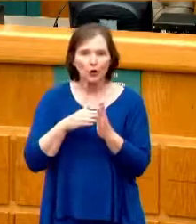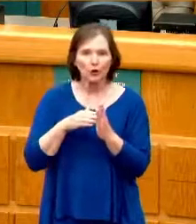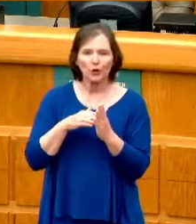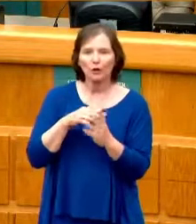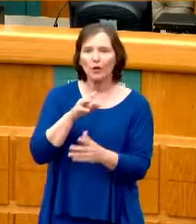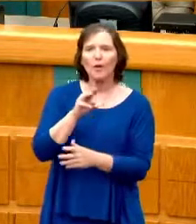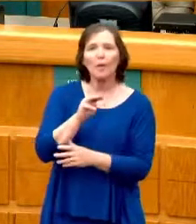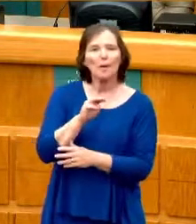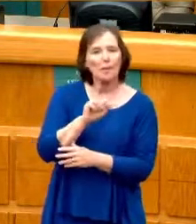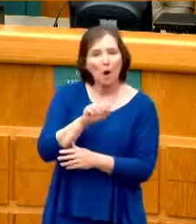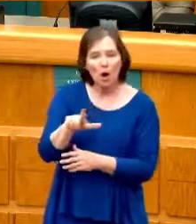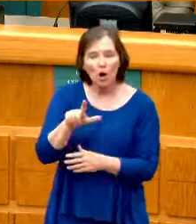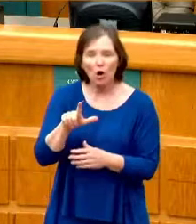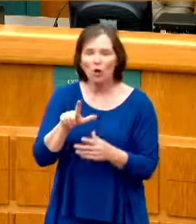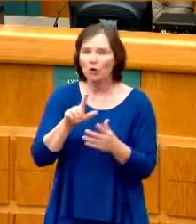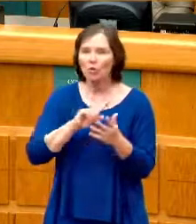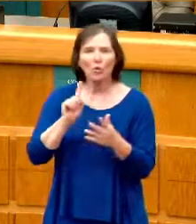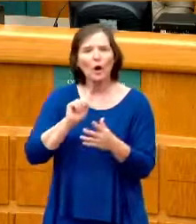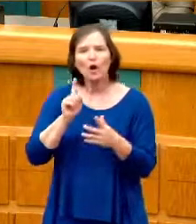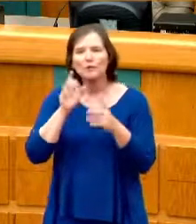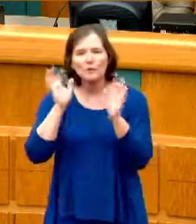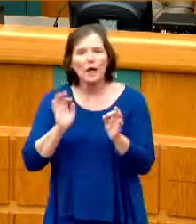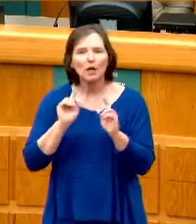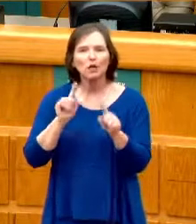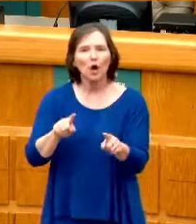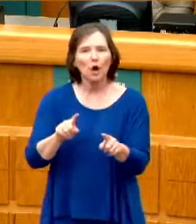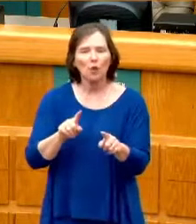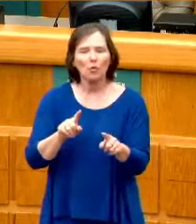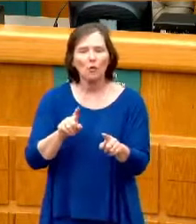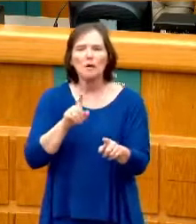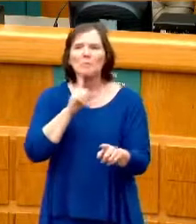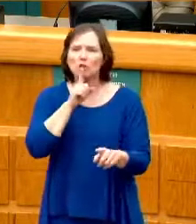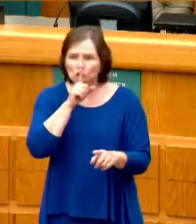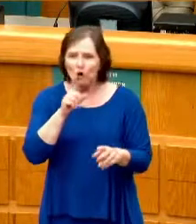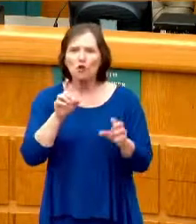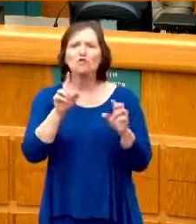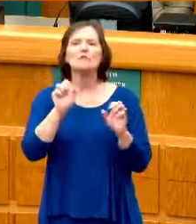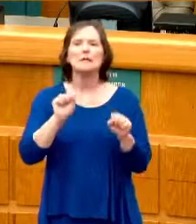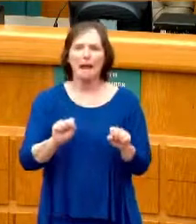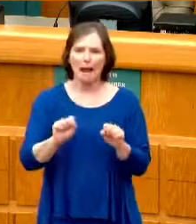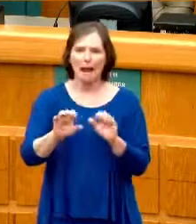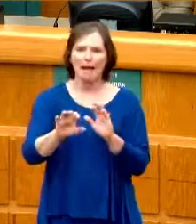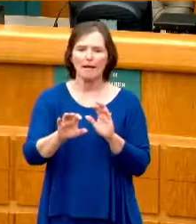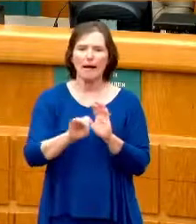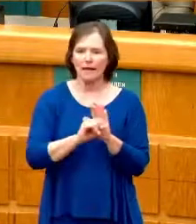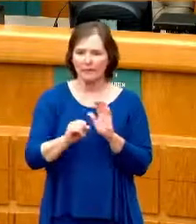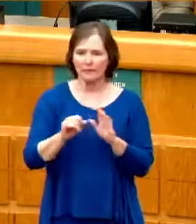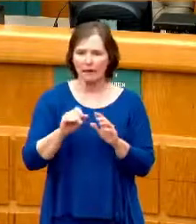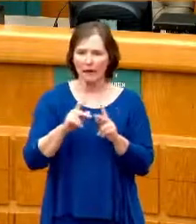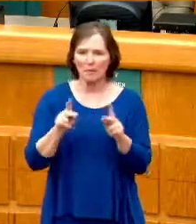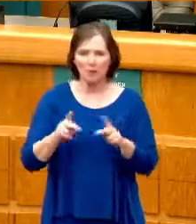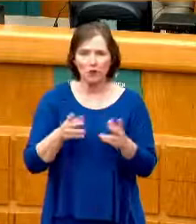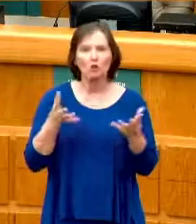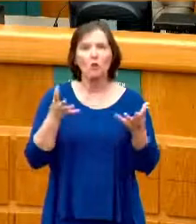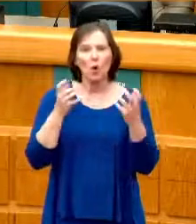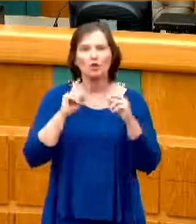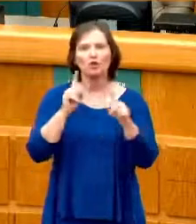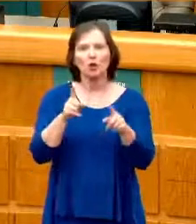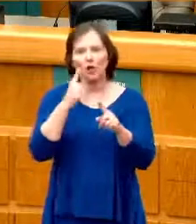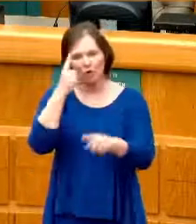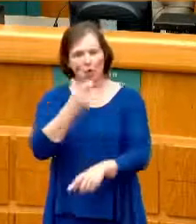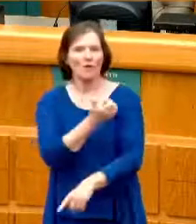is an option that's just right for you. And I want you to know, and I'm going to deviate here from the script, that I listened